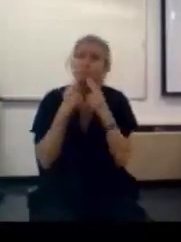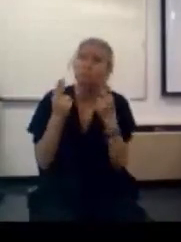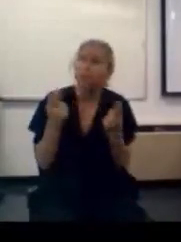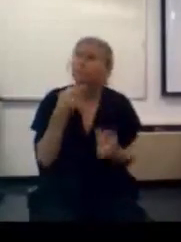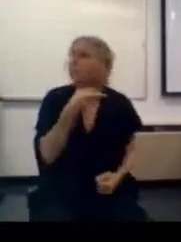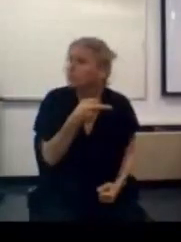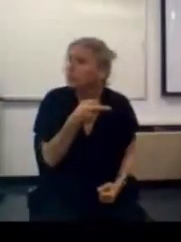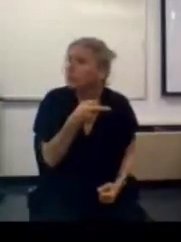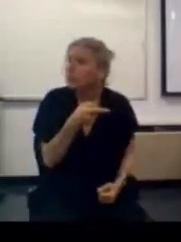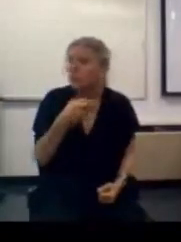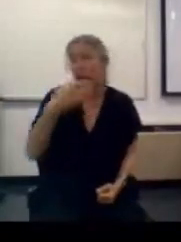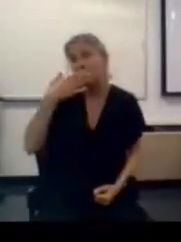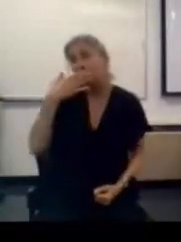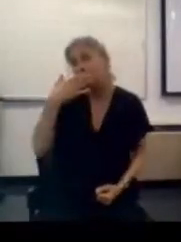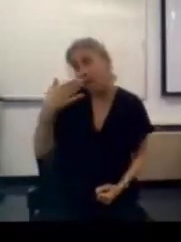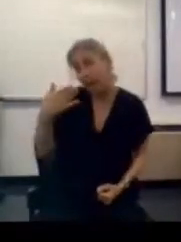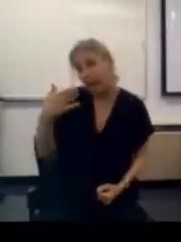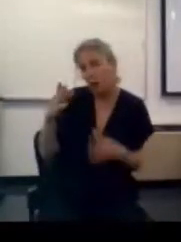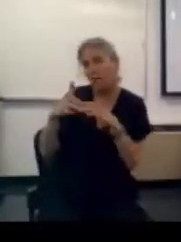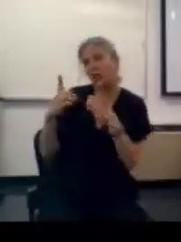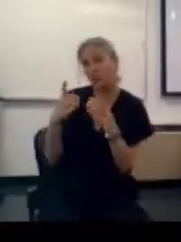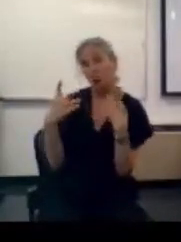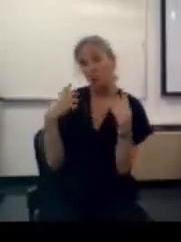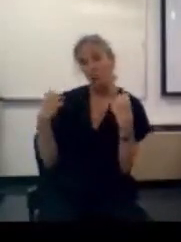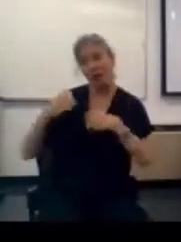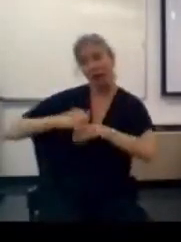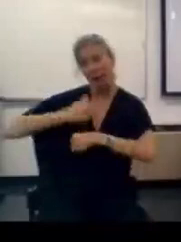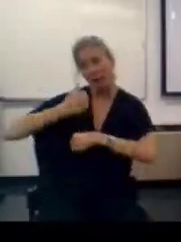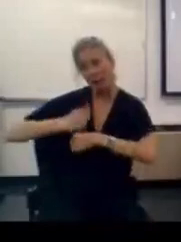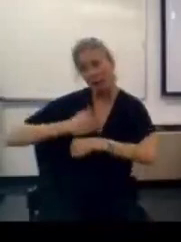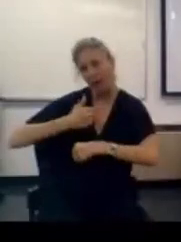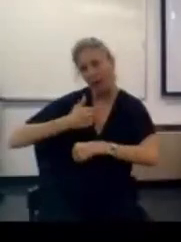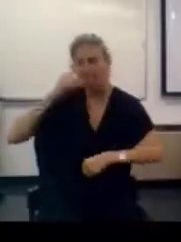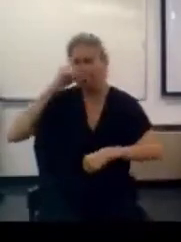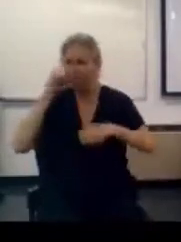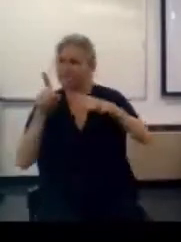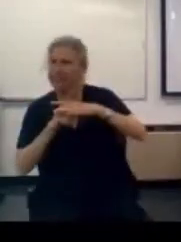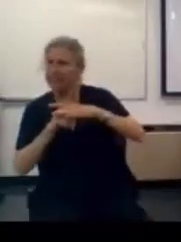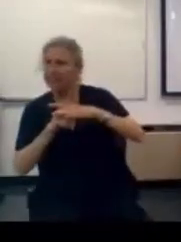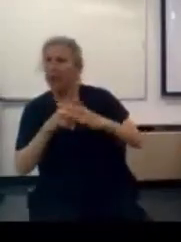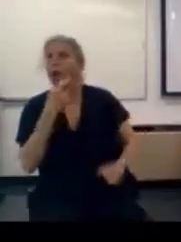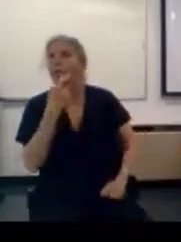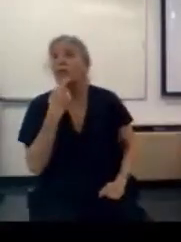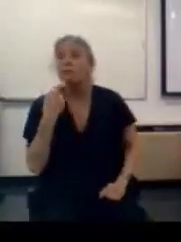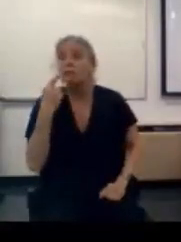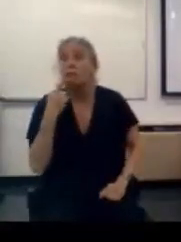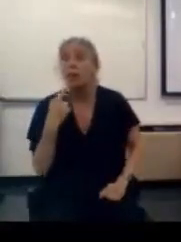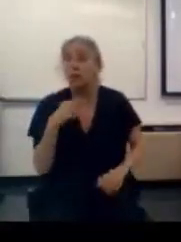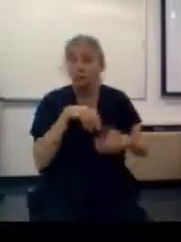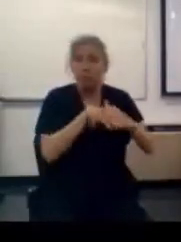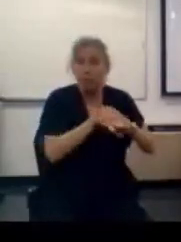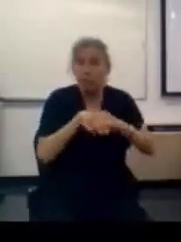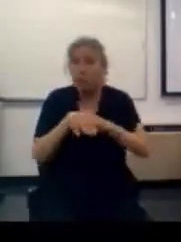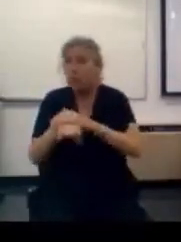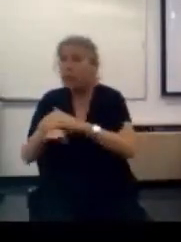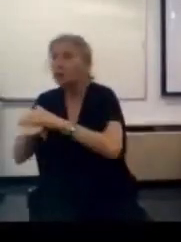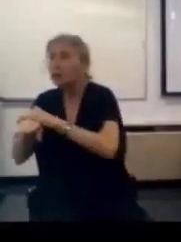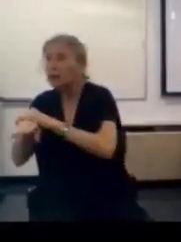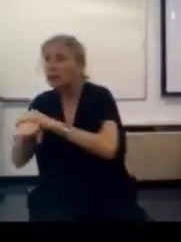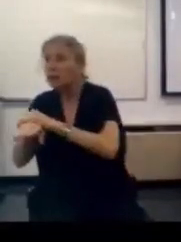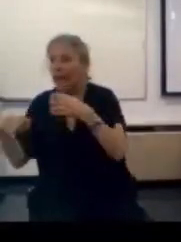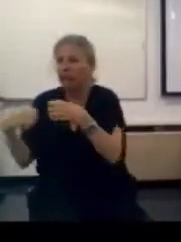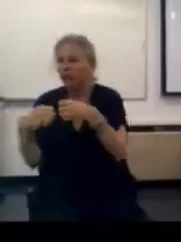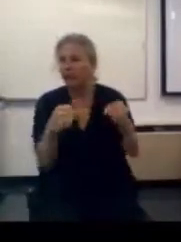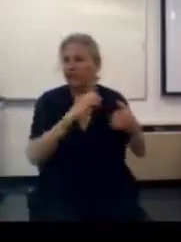didn't understand. And frankly, thank you for that Department of Health threat, because it made me think that they're in restaurants all the